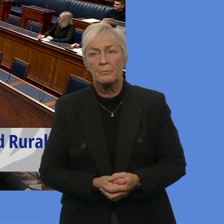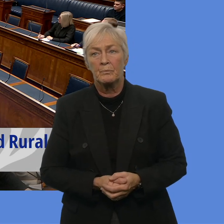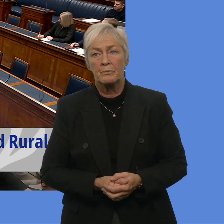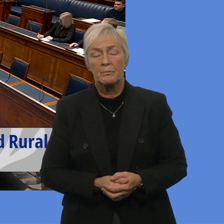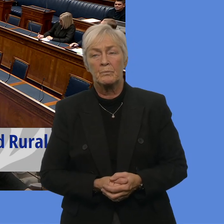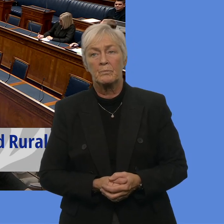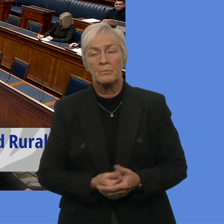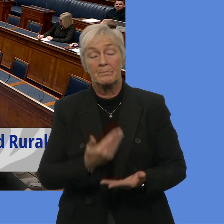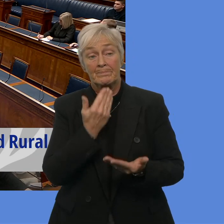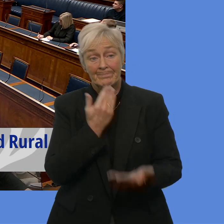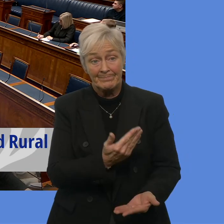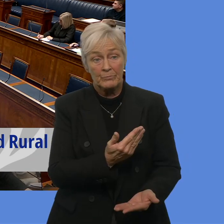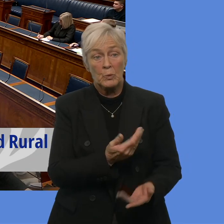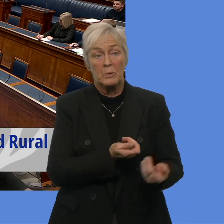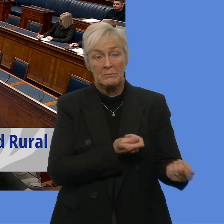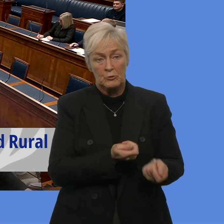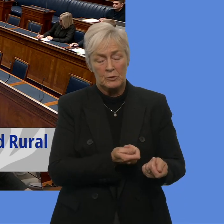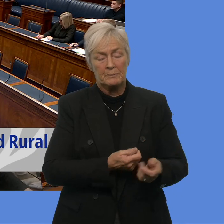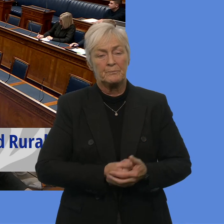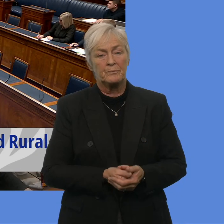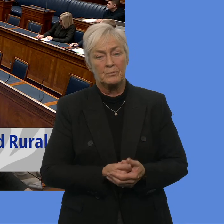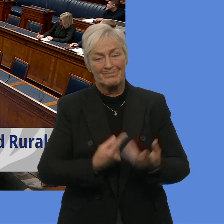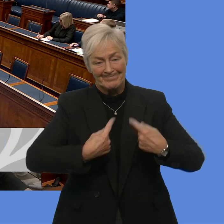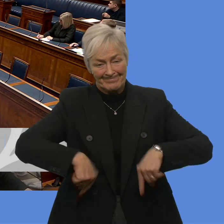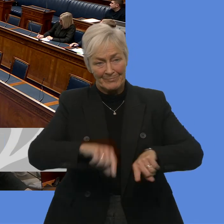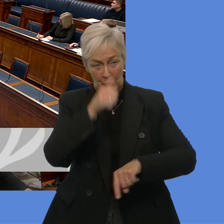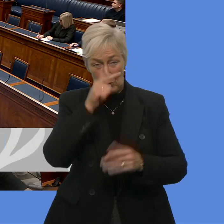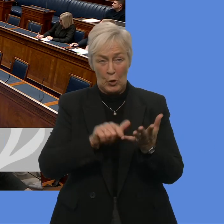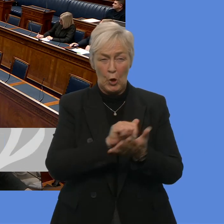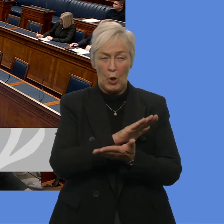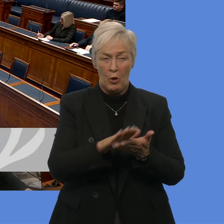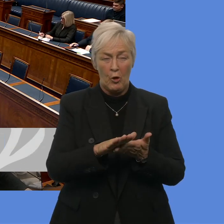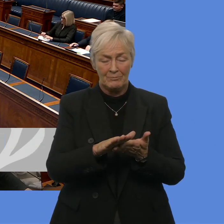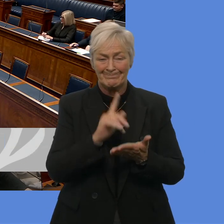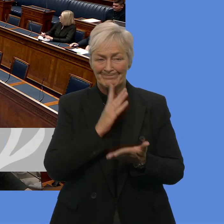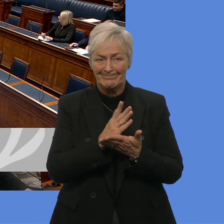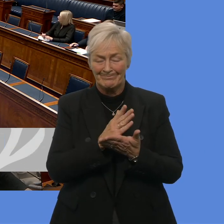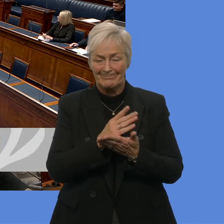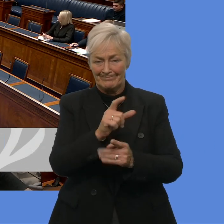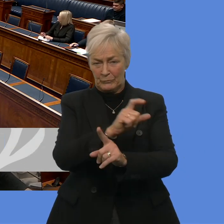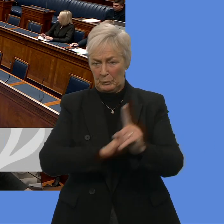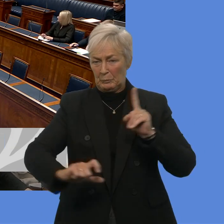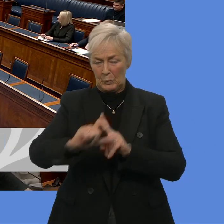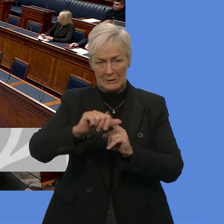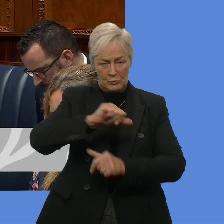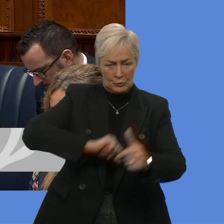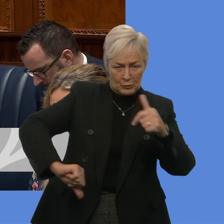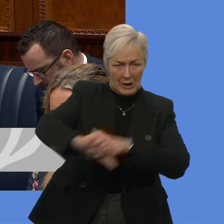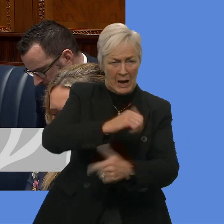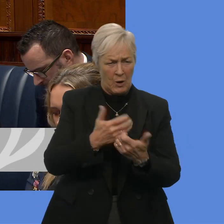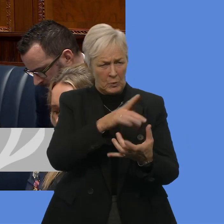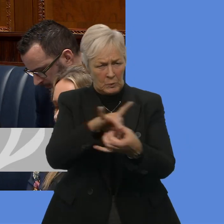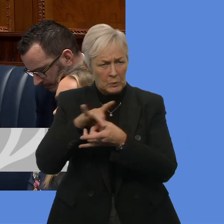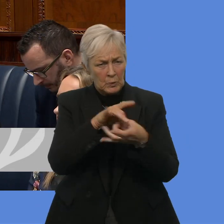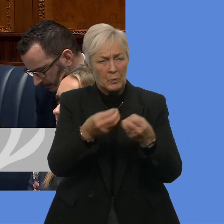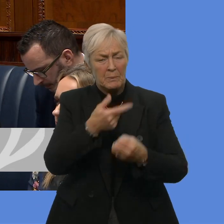Mr Speaker, and thank you very much, Minister. We know that the loch is central to so many communities around it. How are you engaging with those local